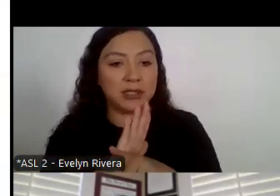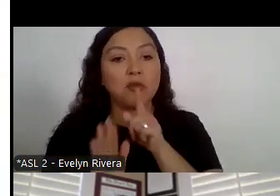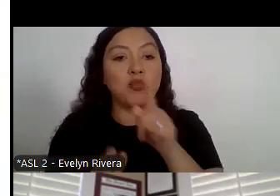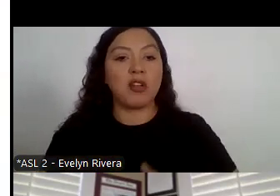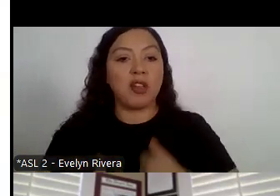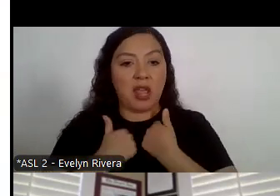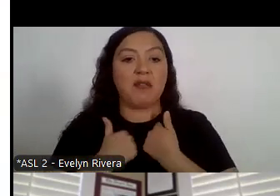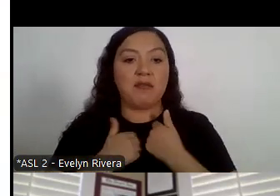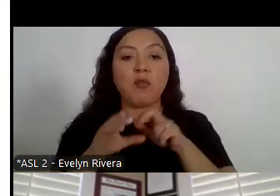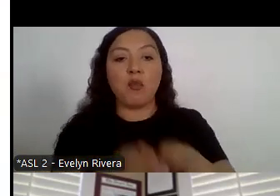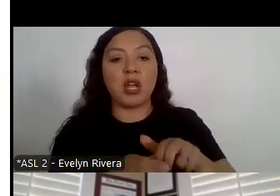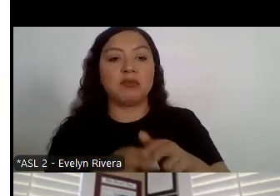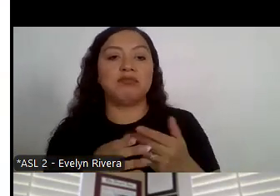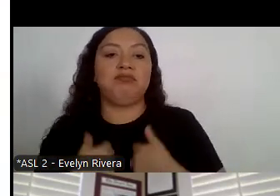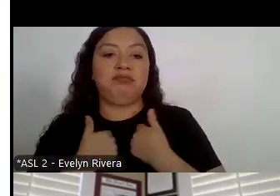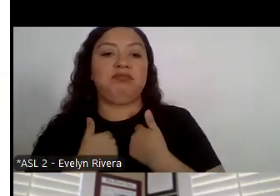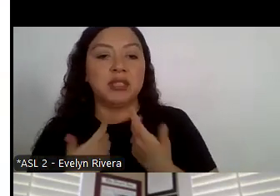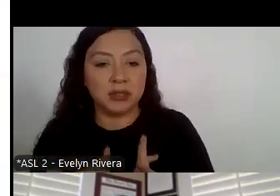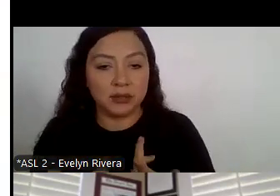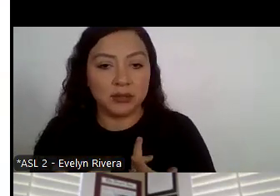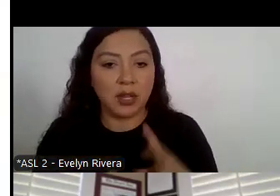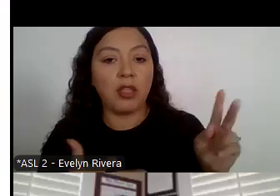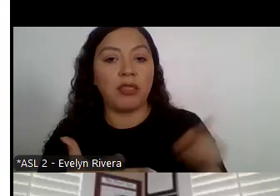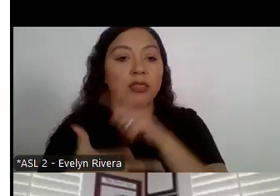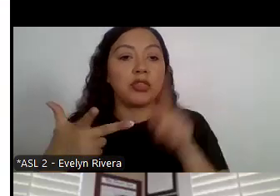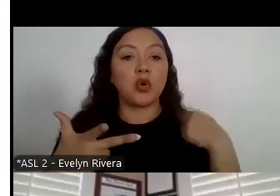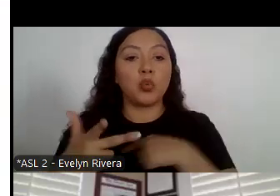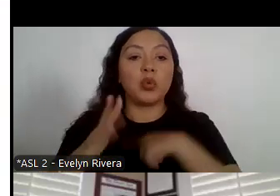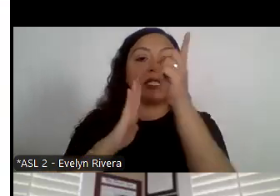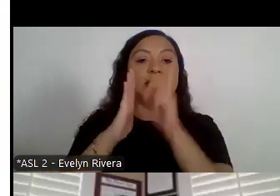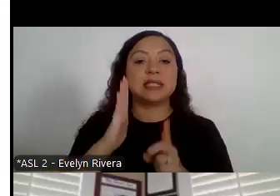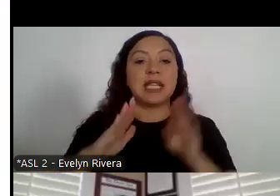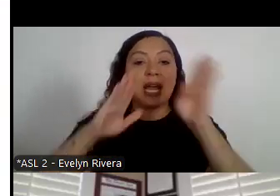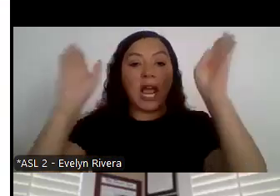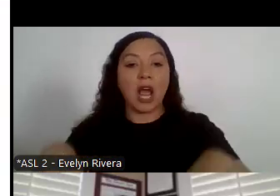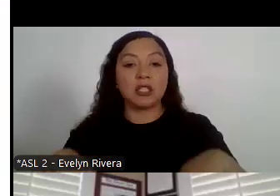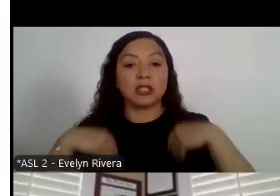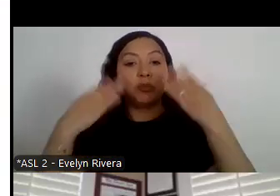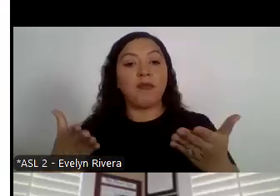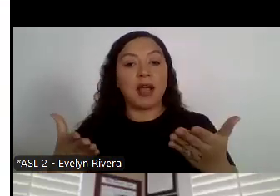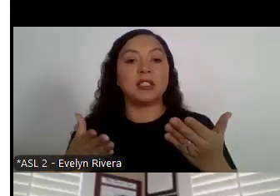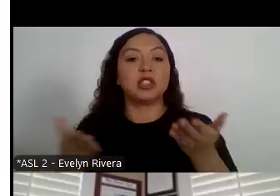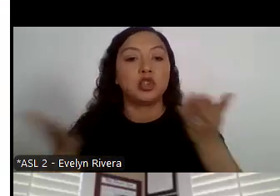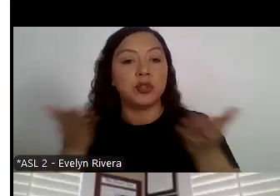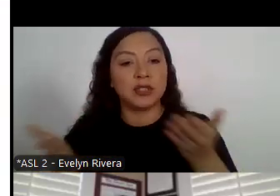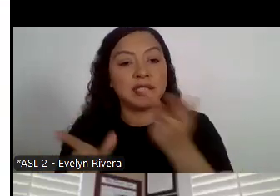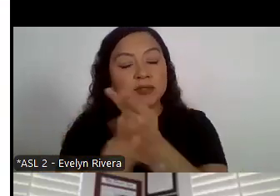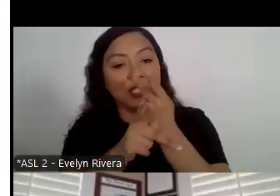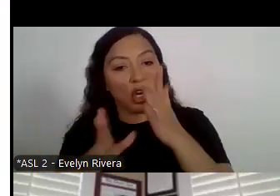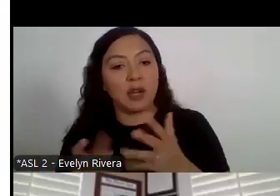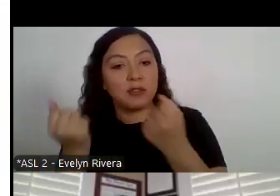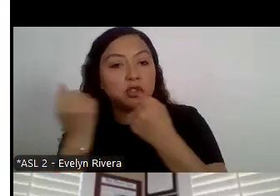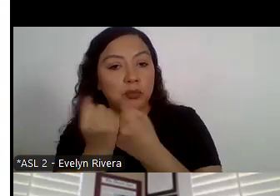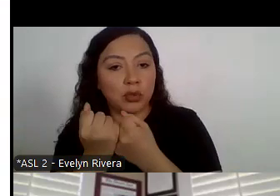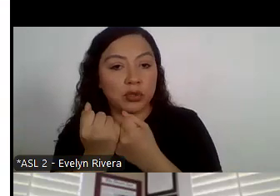to community. Third, we design housing, home-based services, and caregiver supports as an integrated